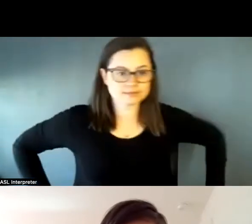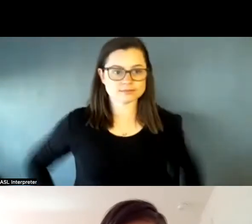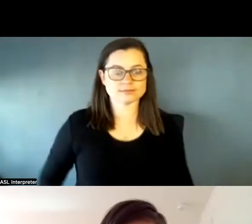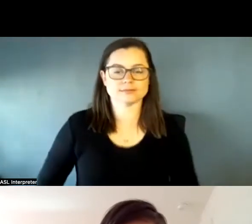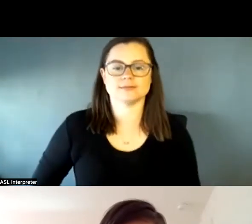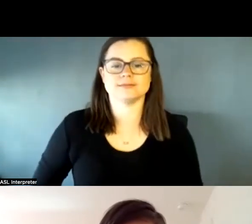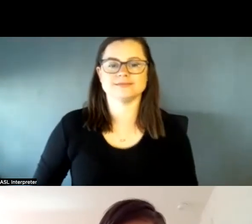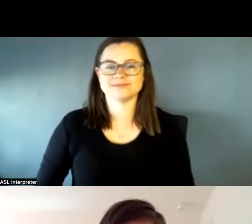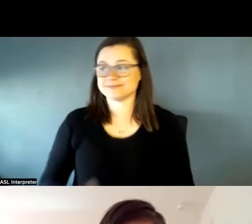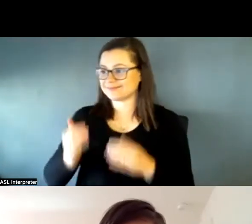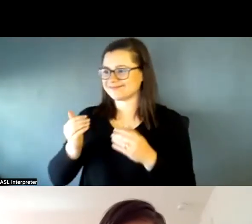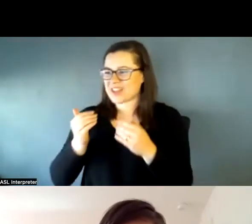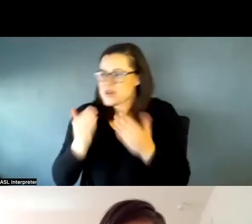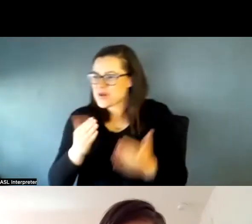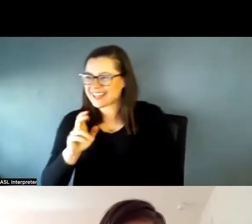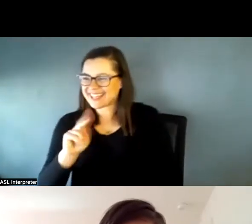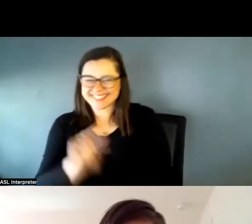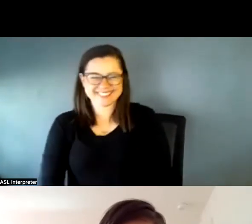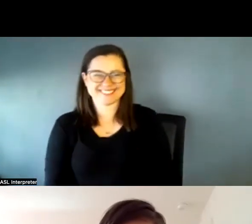Go ahead, Ken.